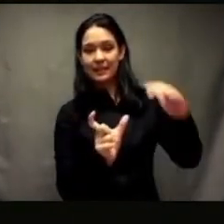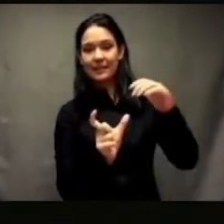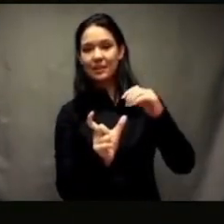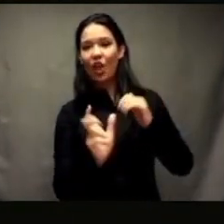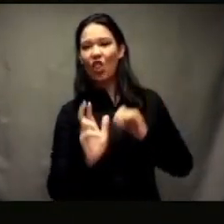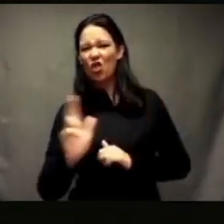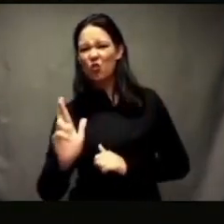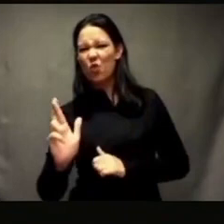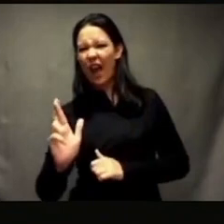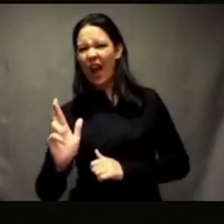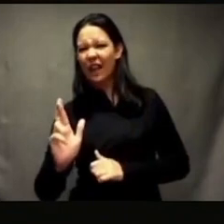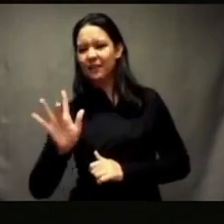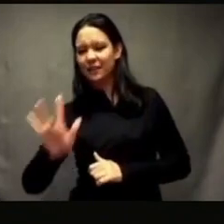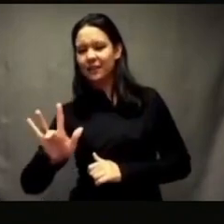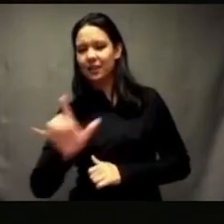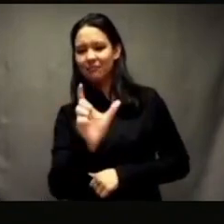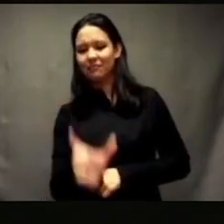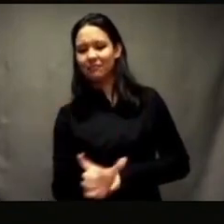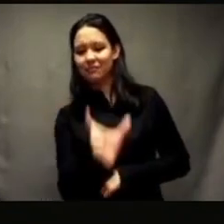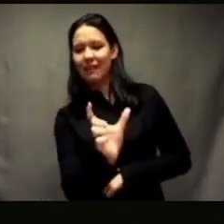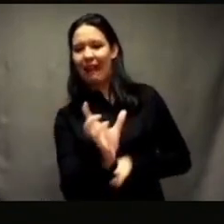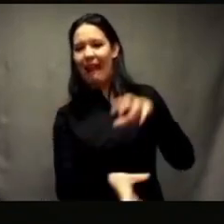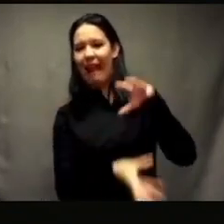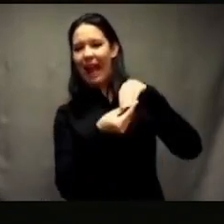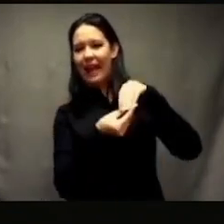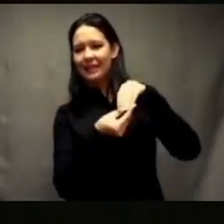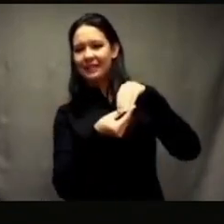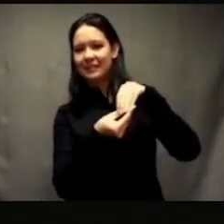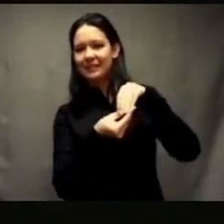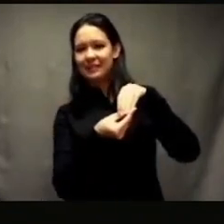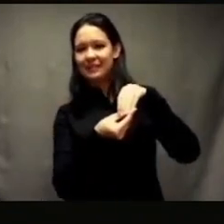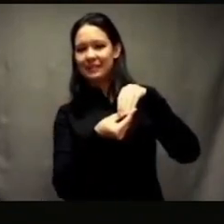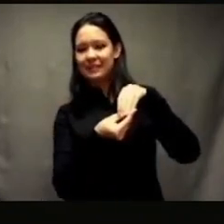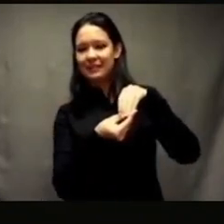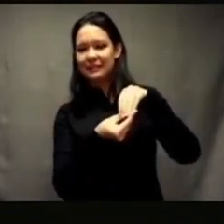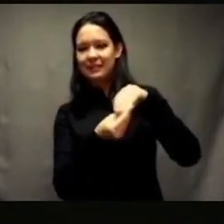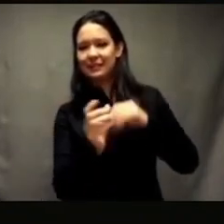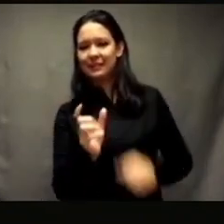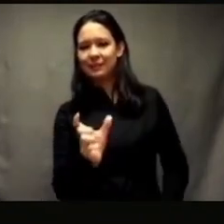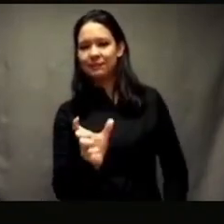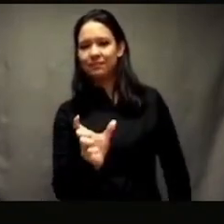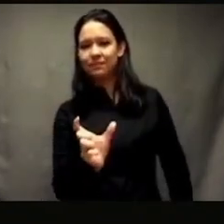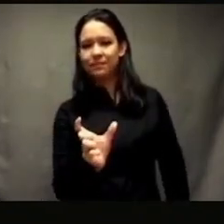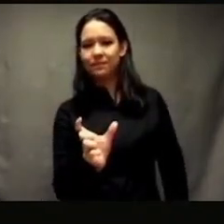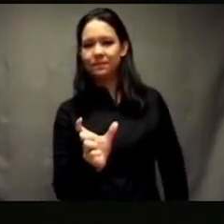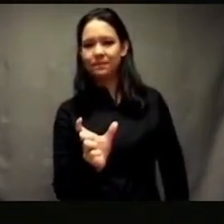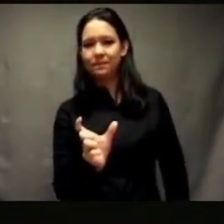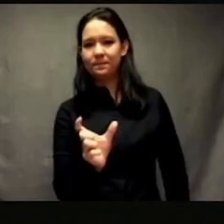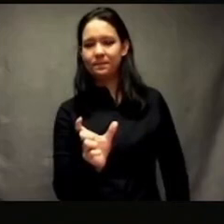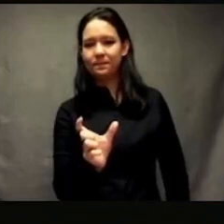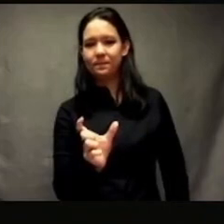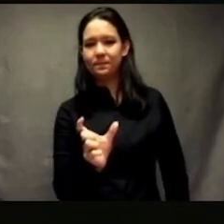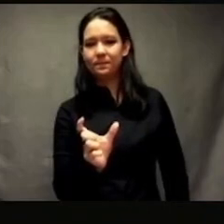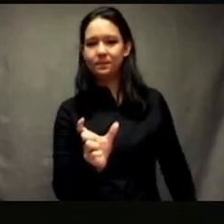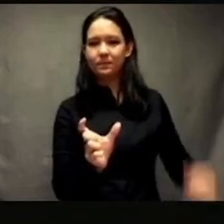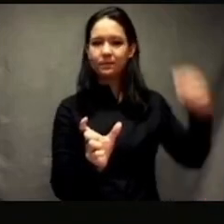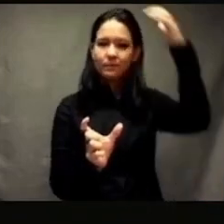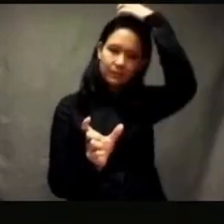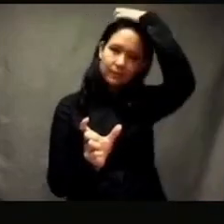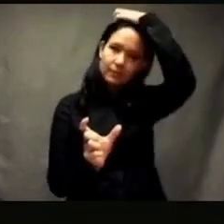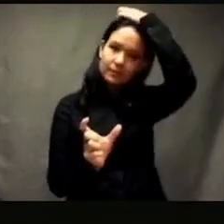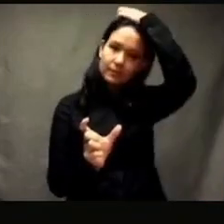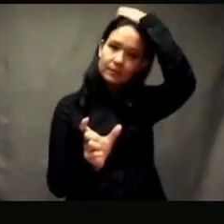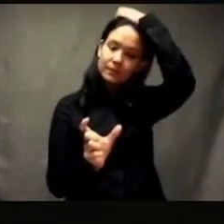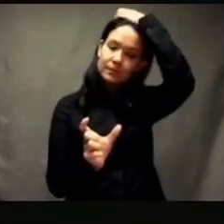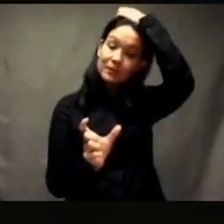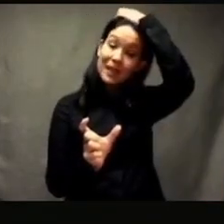and snap it onto the move 5 steps block. Okay, so now what we want